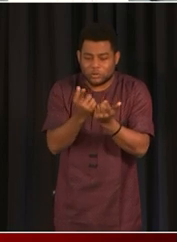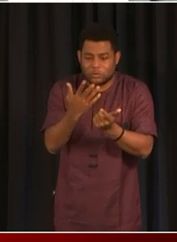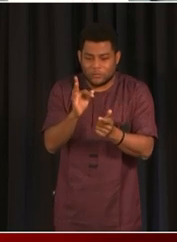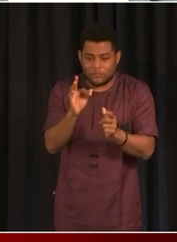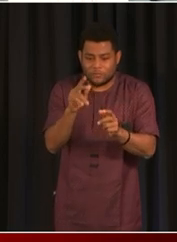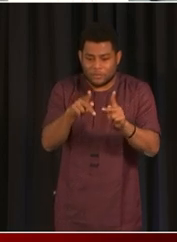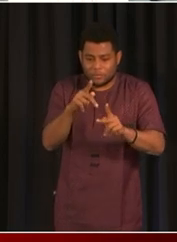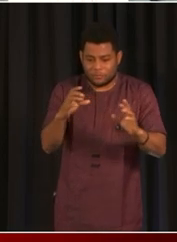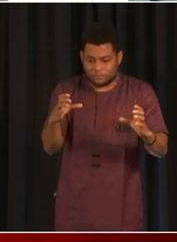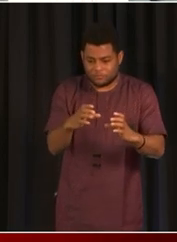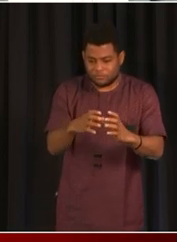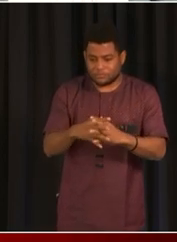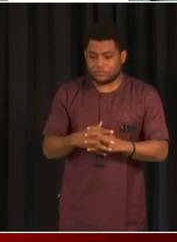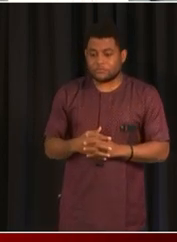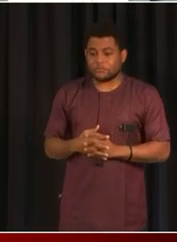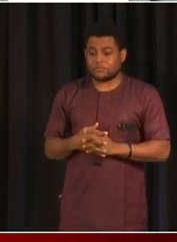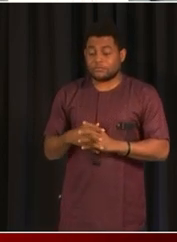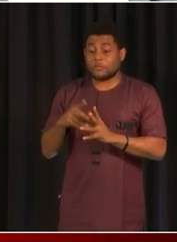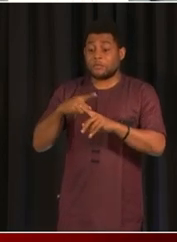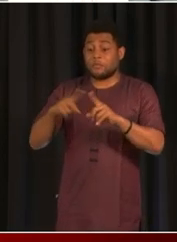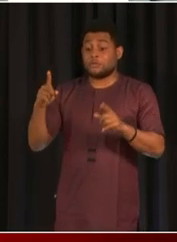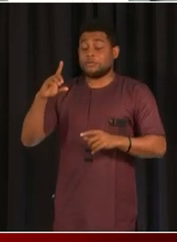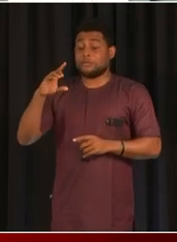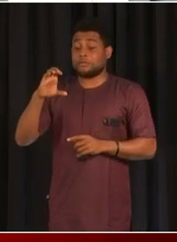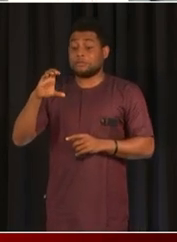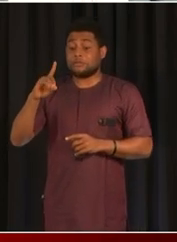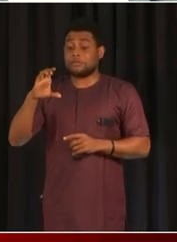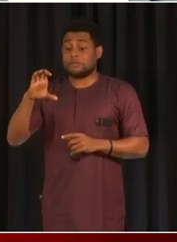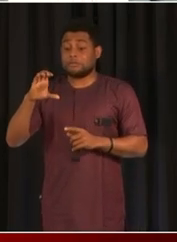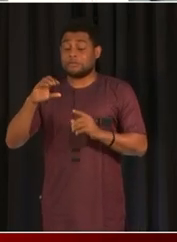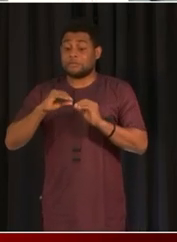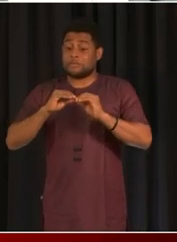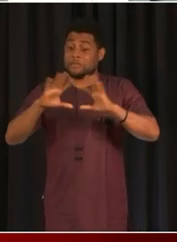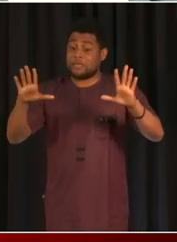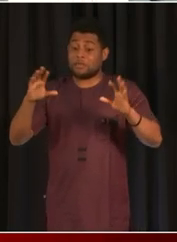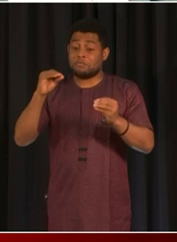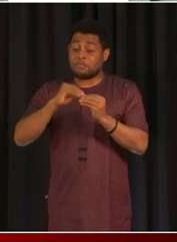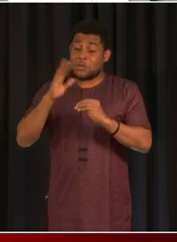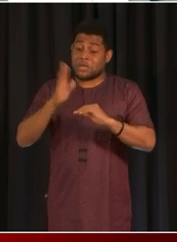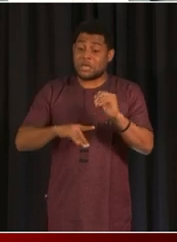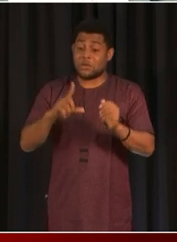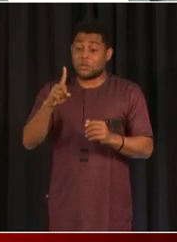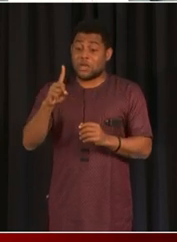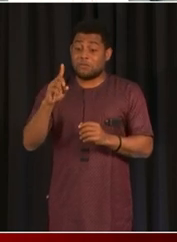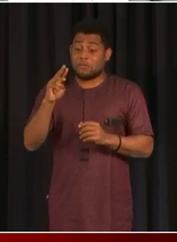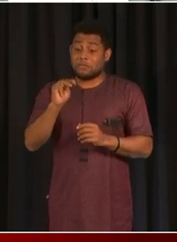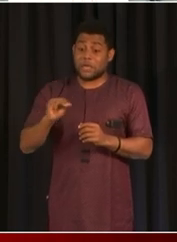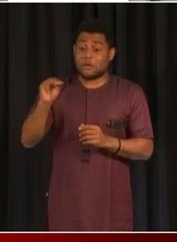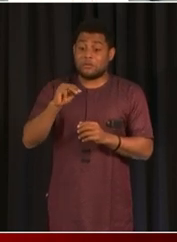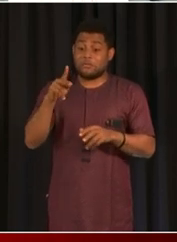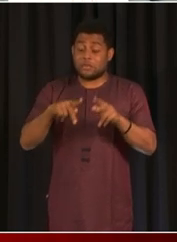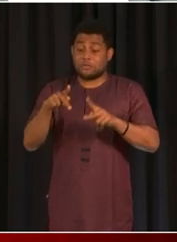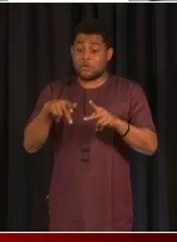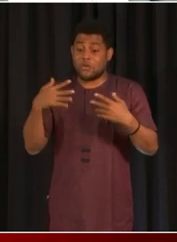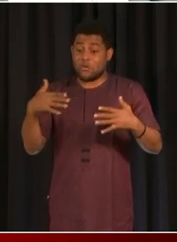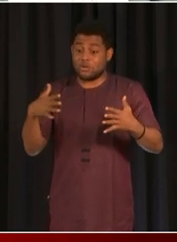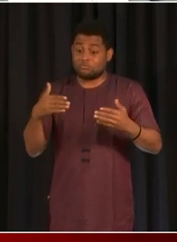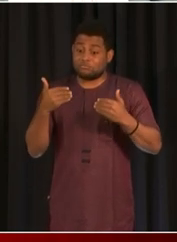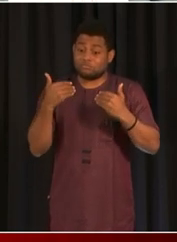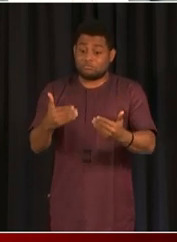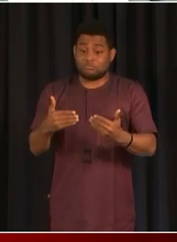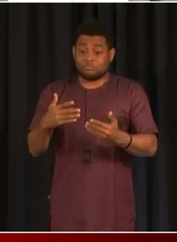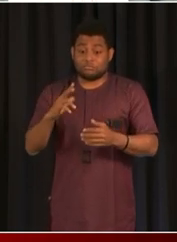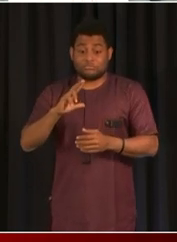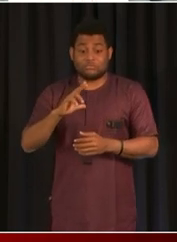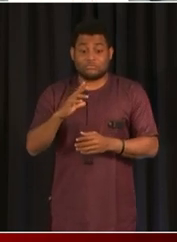very clear that over 1 million people in the U.S. have already, using whatever duplicitous means they